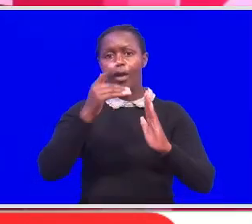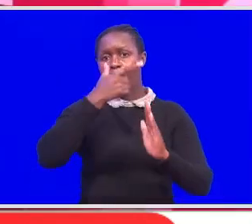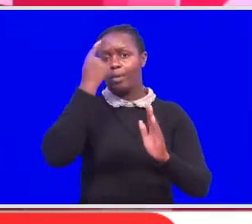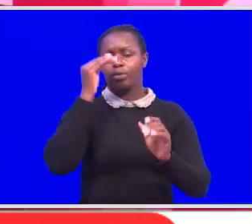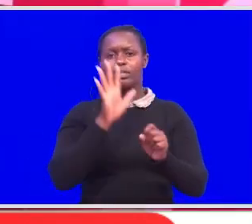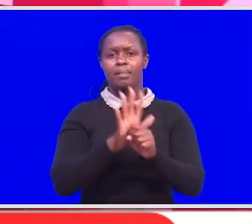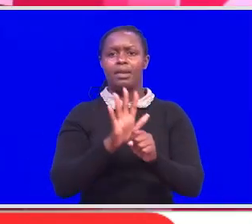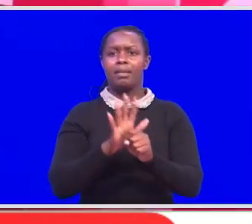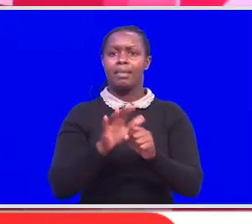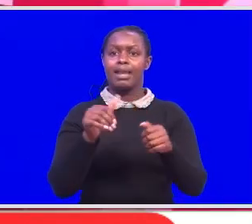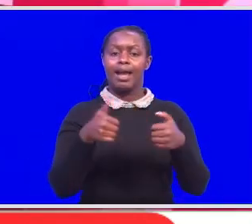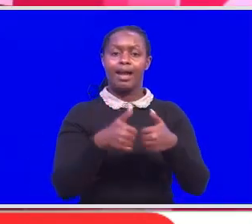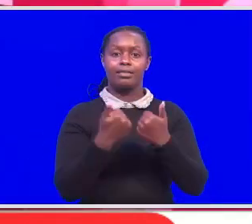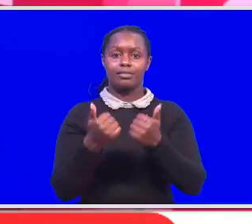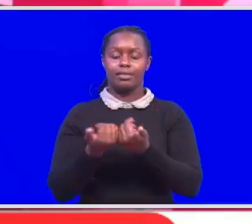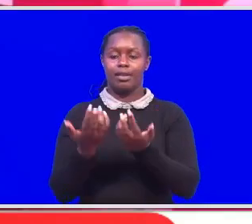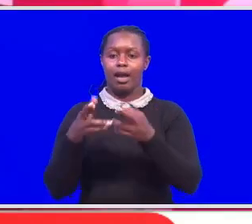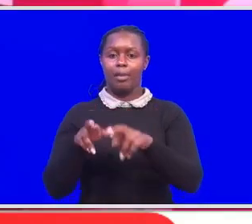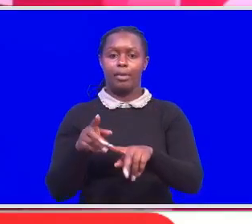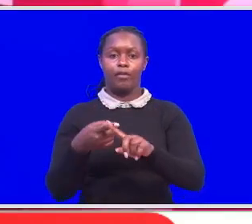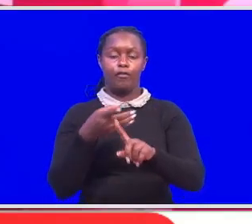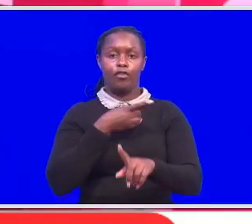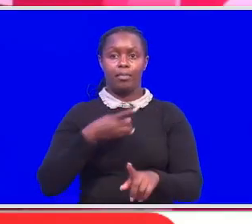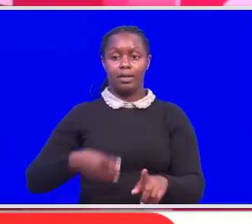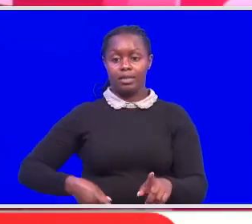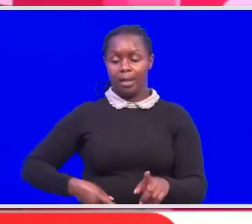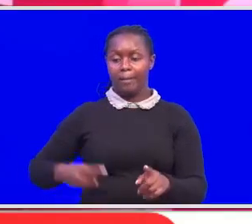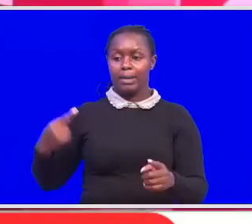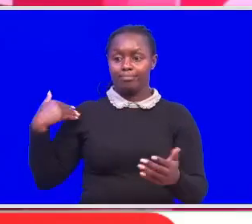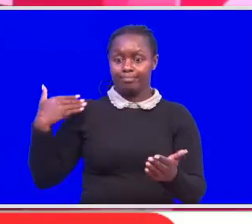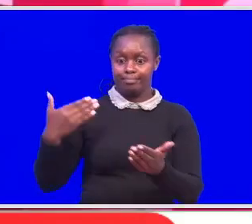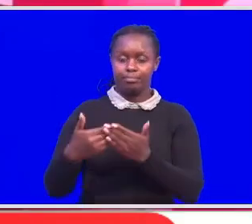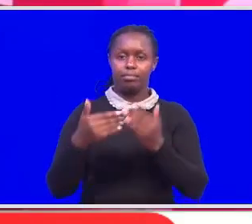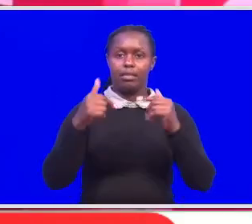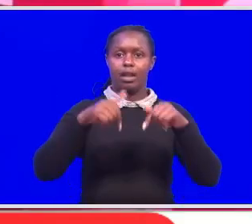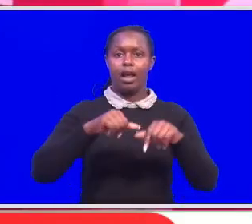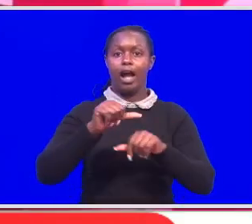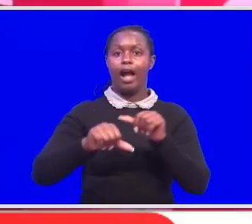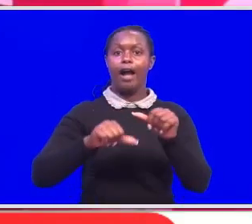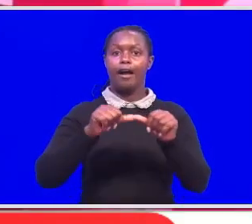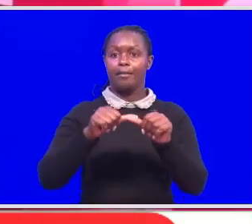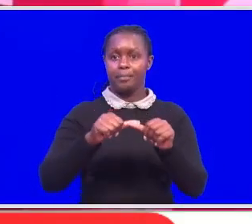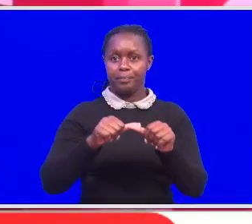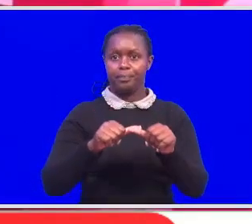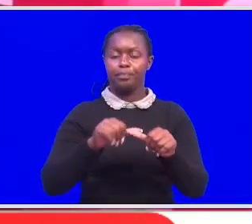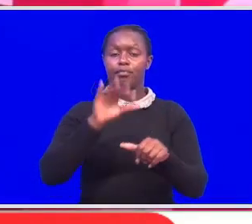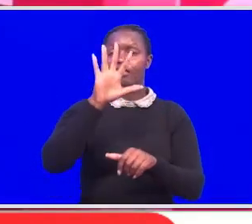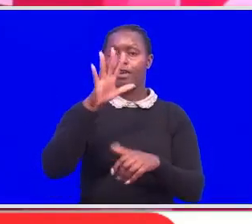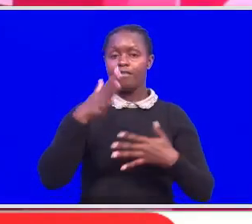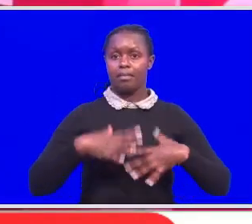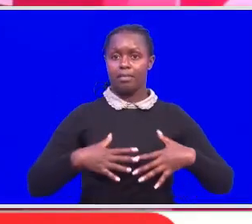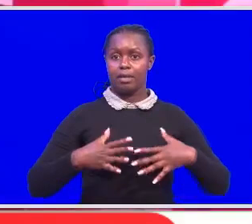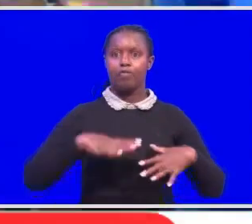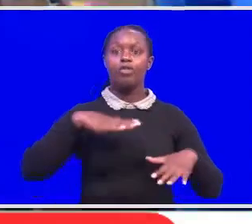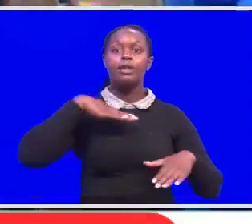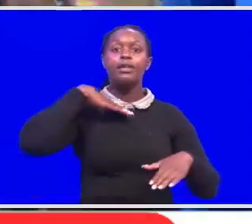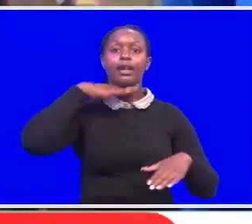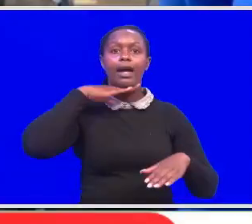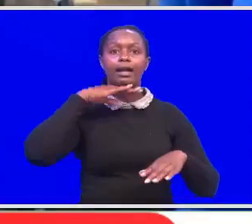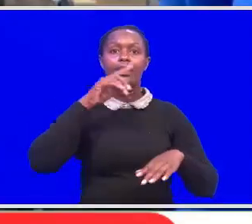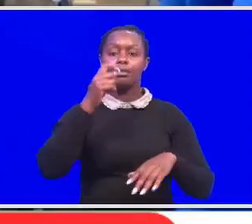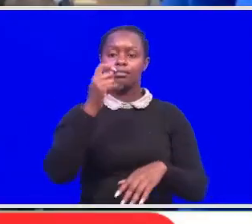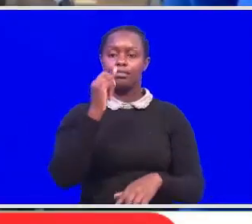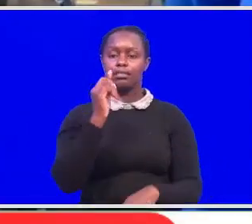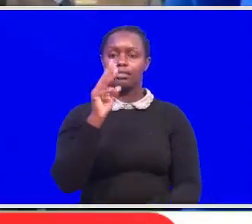December to the new year. This is after five people lost their lives at Mlango Tatu area in Timboroa early Thursday